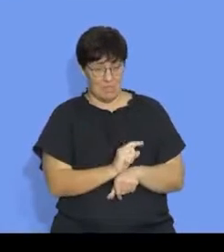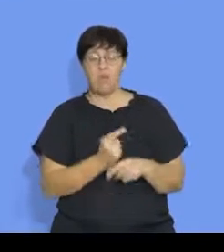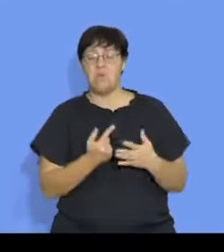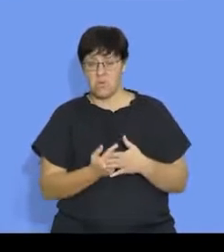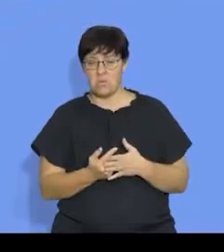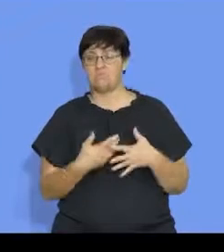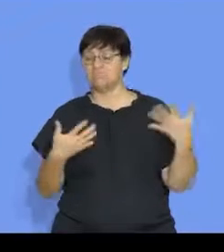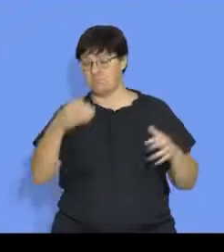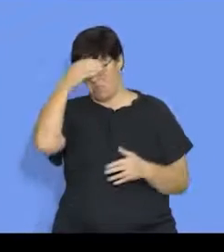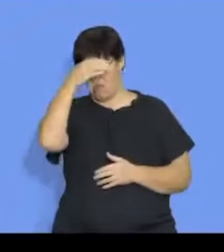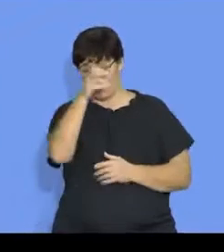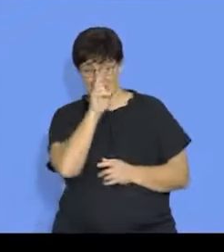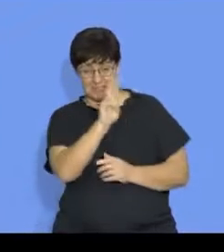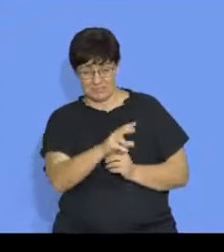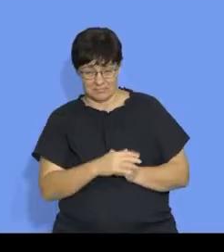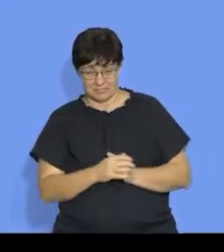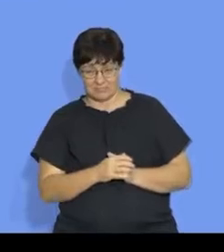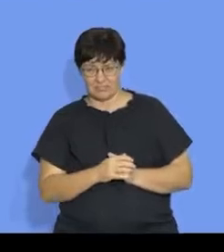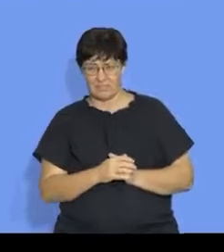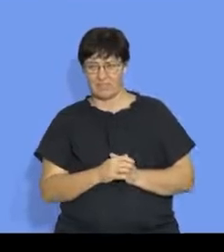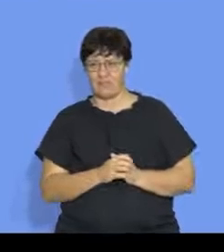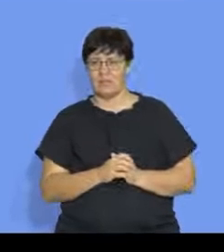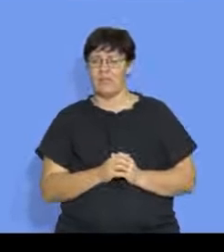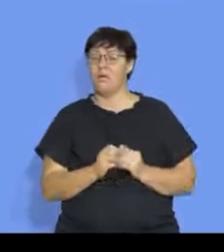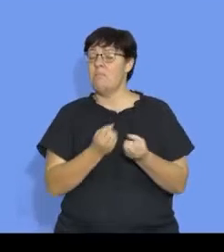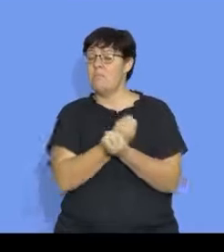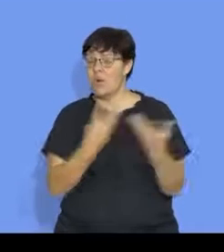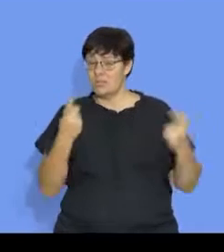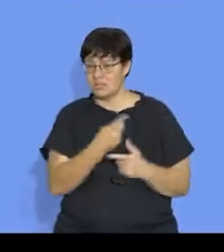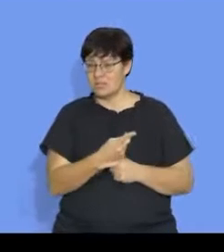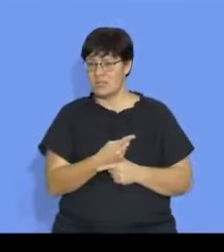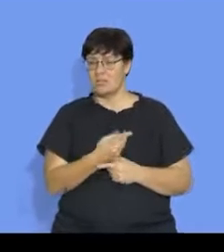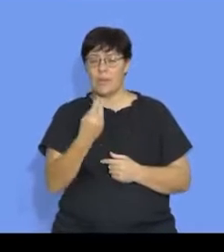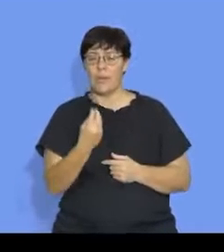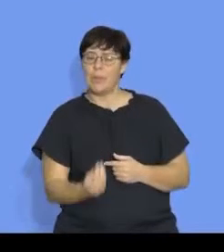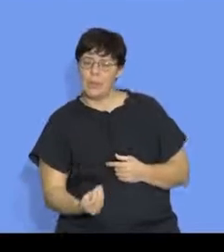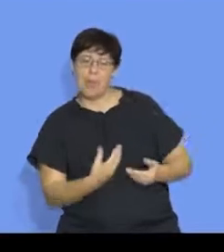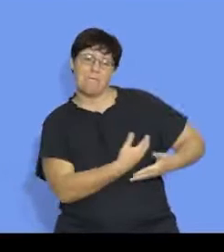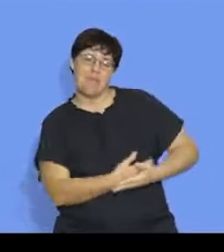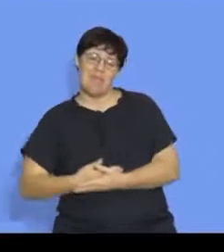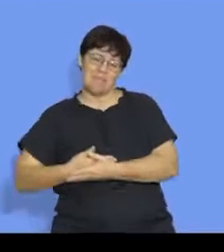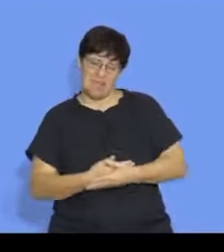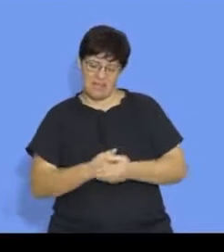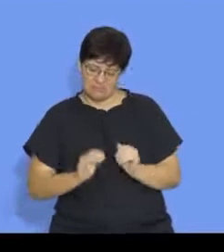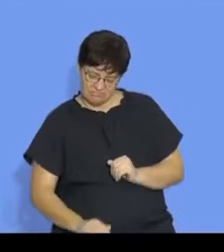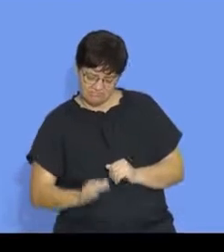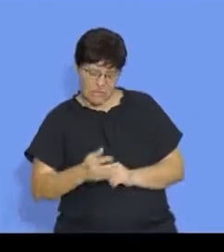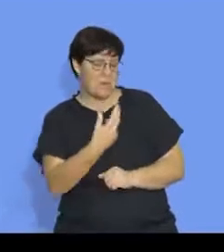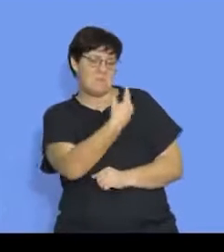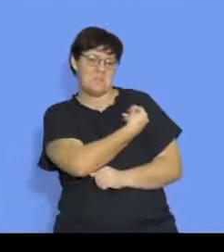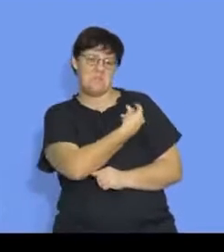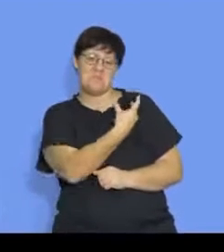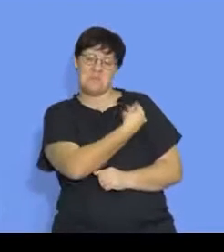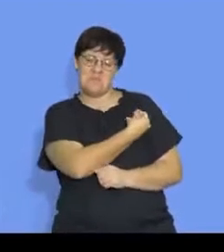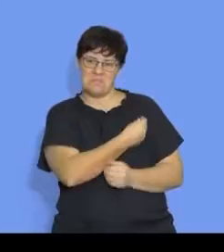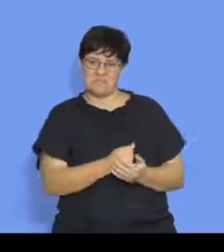big concept that we're looking at. And a lot of you, when you were small, you were immunized. Now,